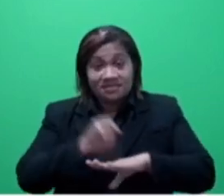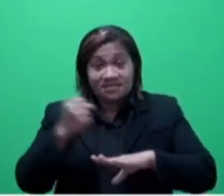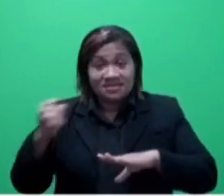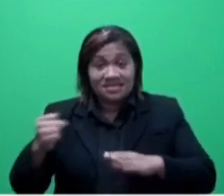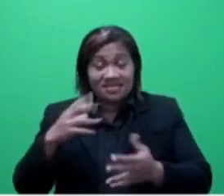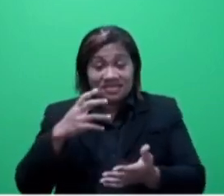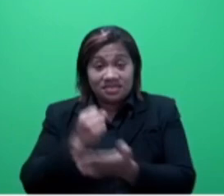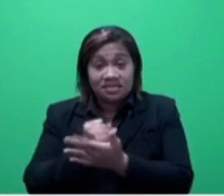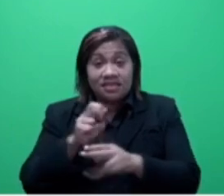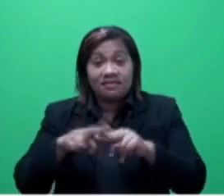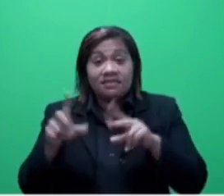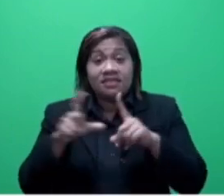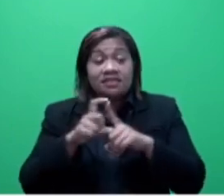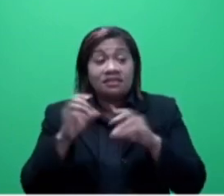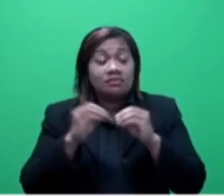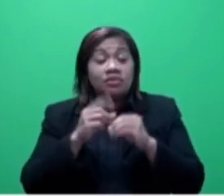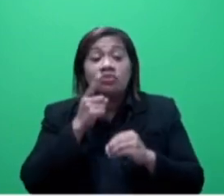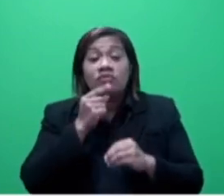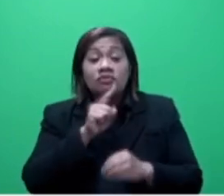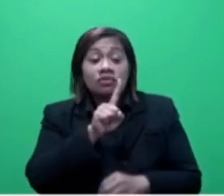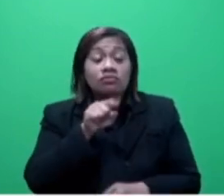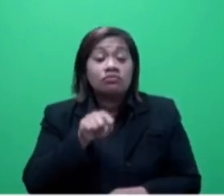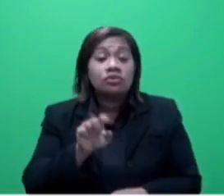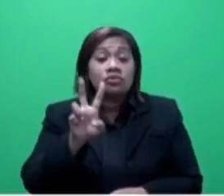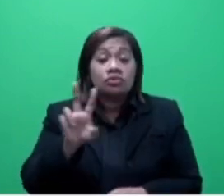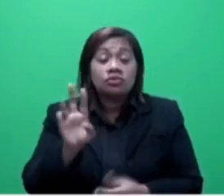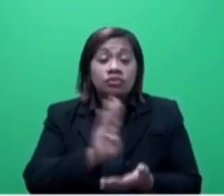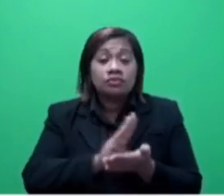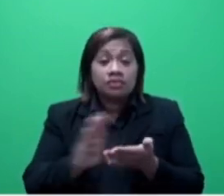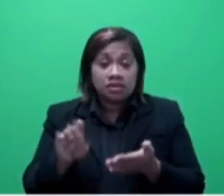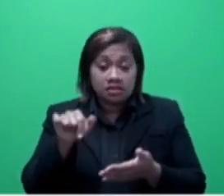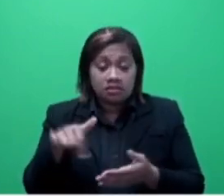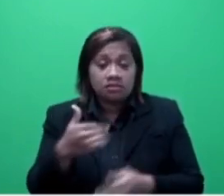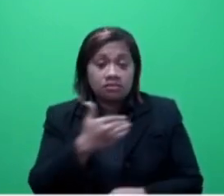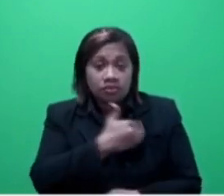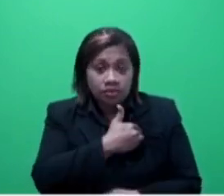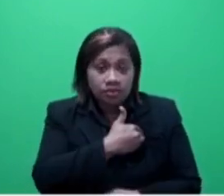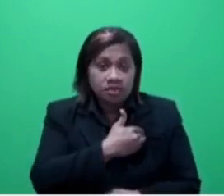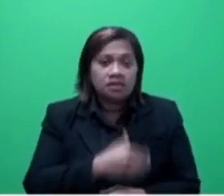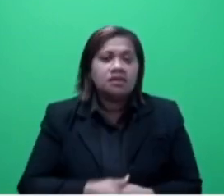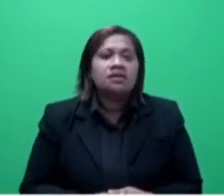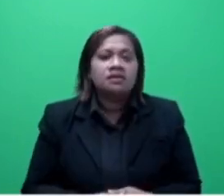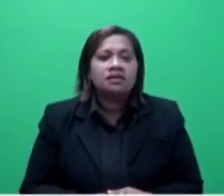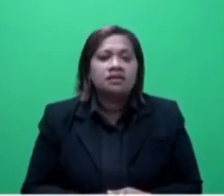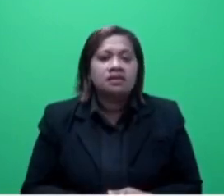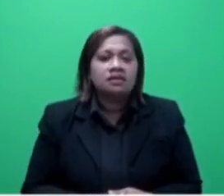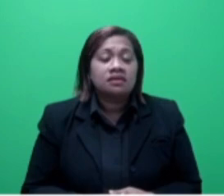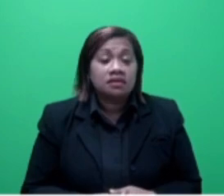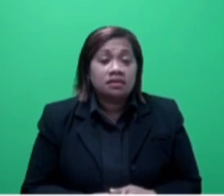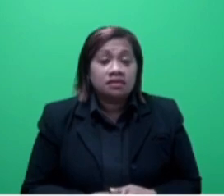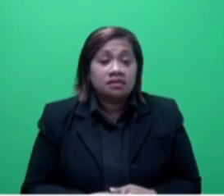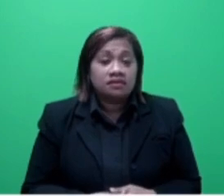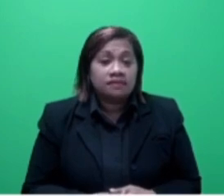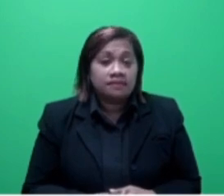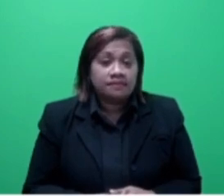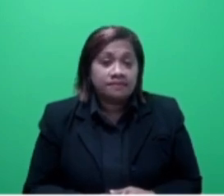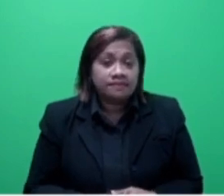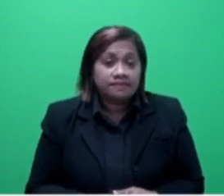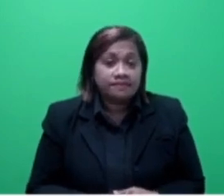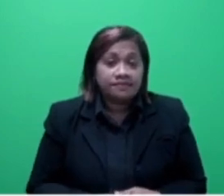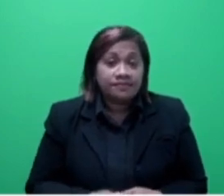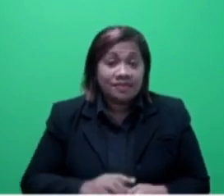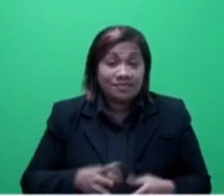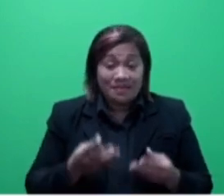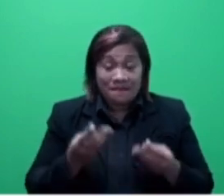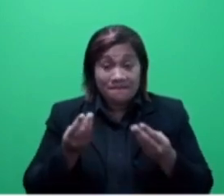of 1.2 billion this morning. In fact, sir, the outstanding guarantees to FDB